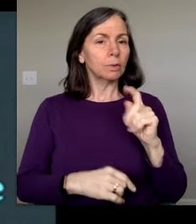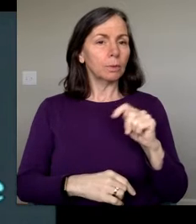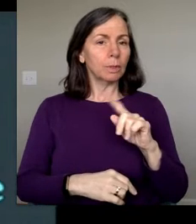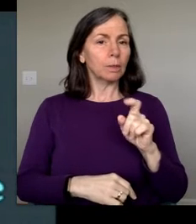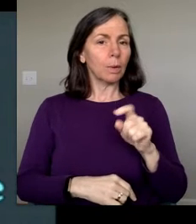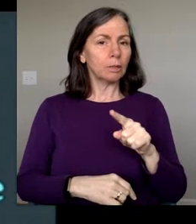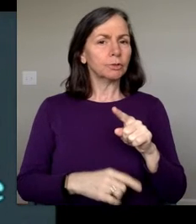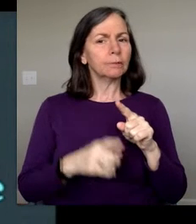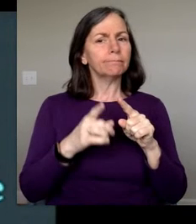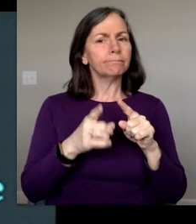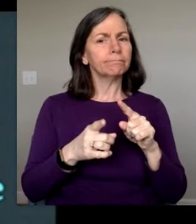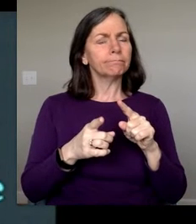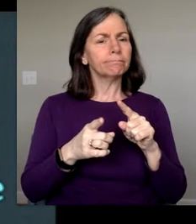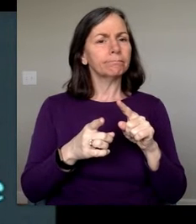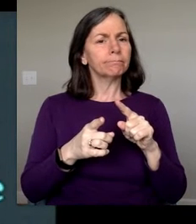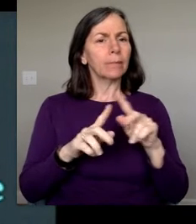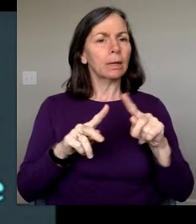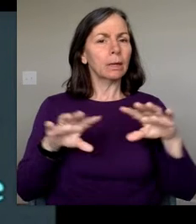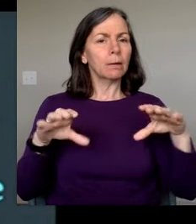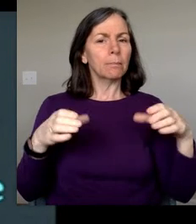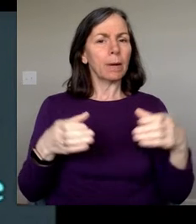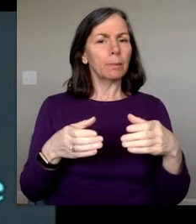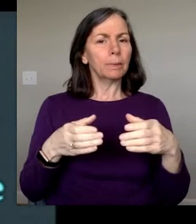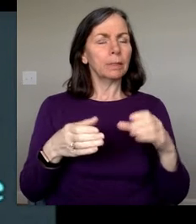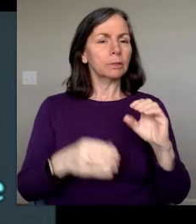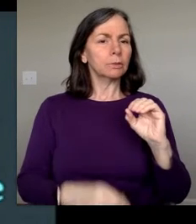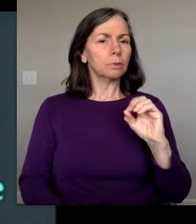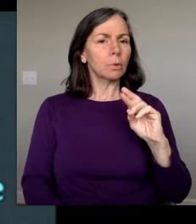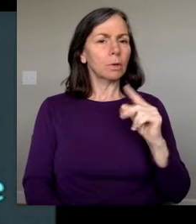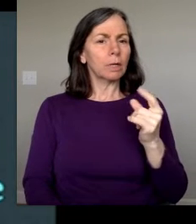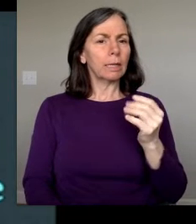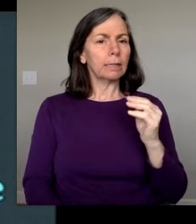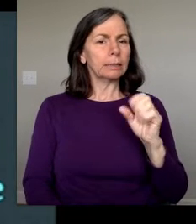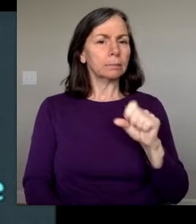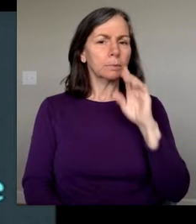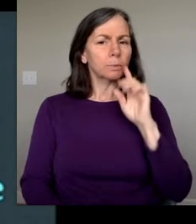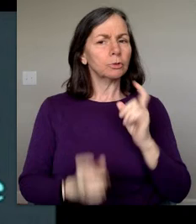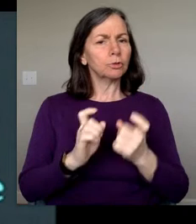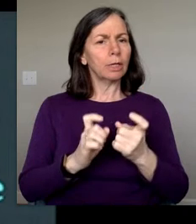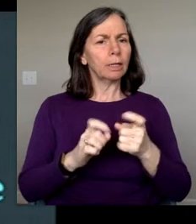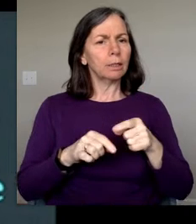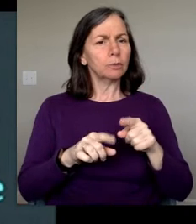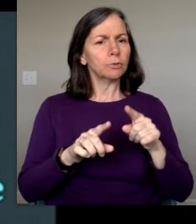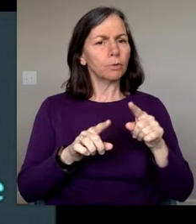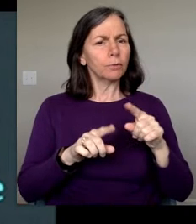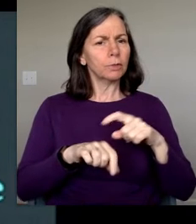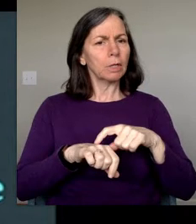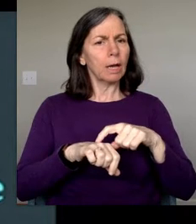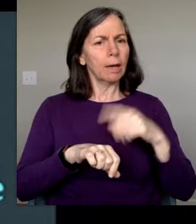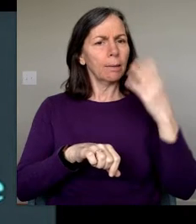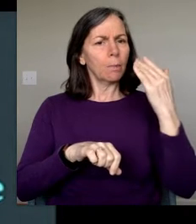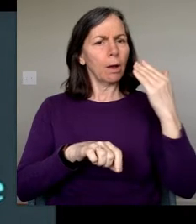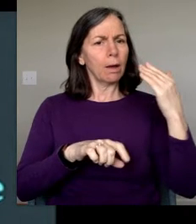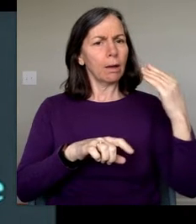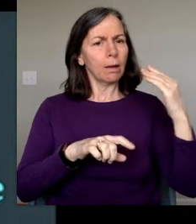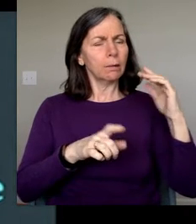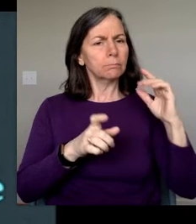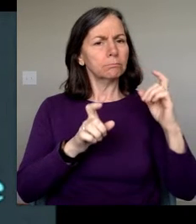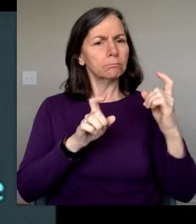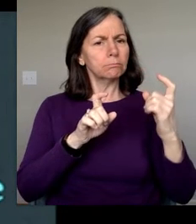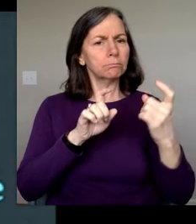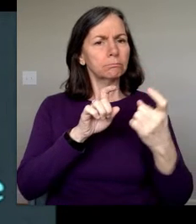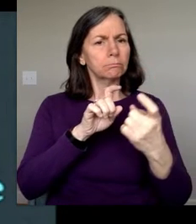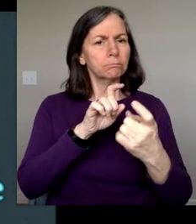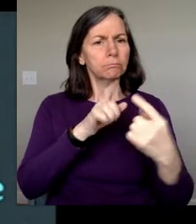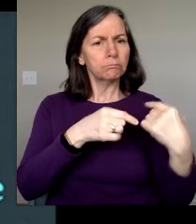what causes populations of organisms to change over time? So your only assignment today is to try